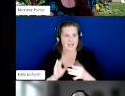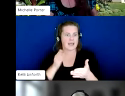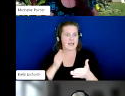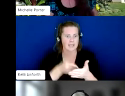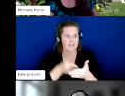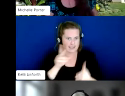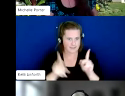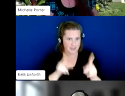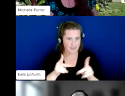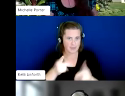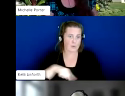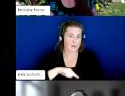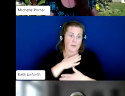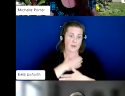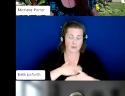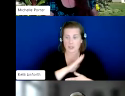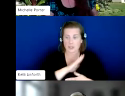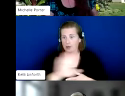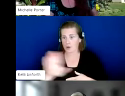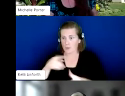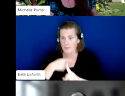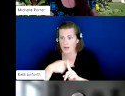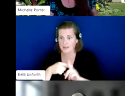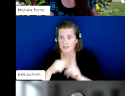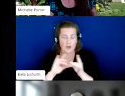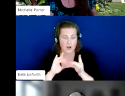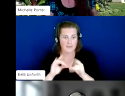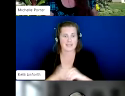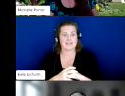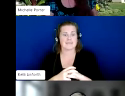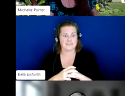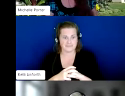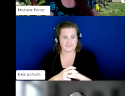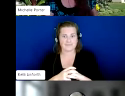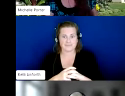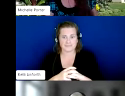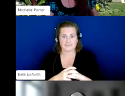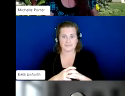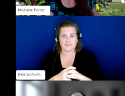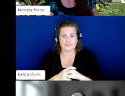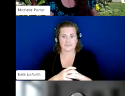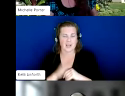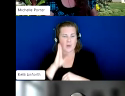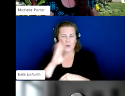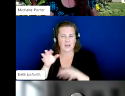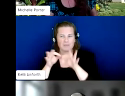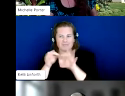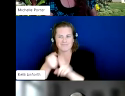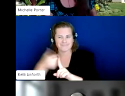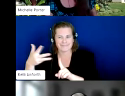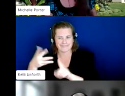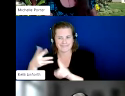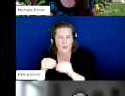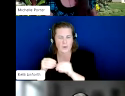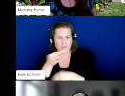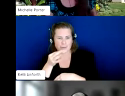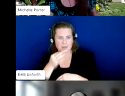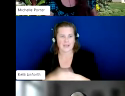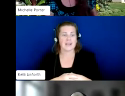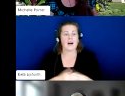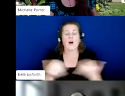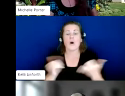would be appreciated. That would be we'll go through some of the other logistics around that. Also, our question